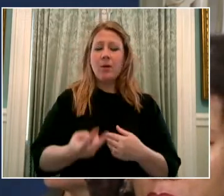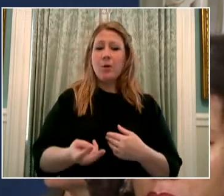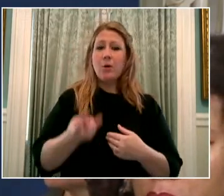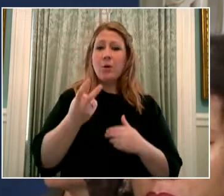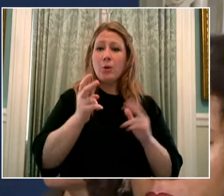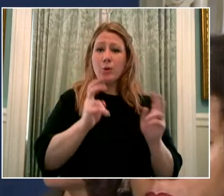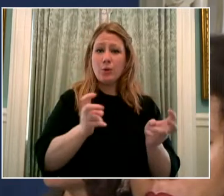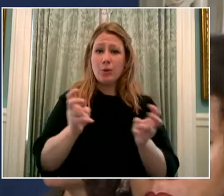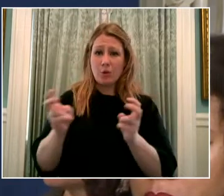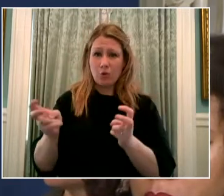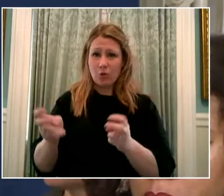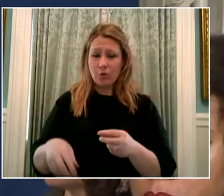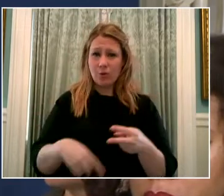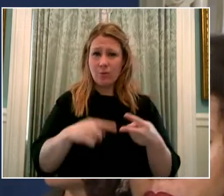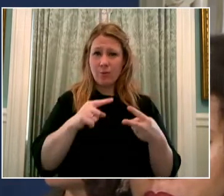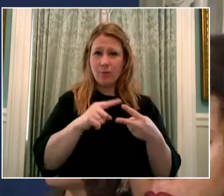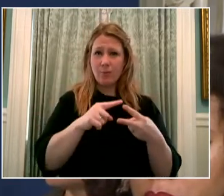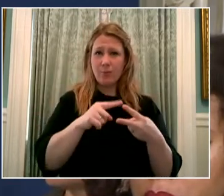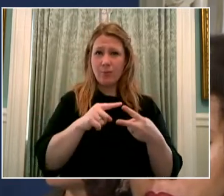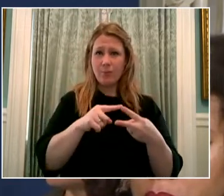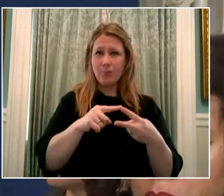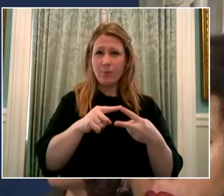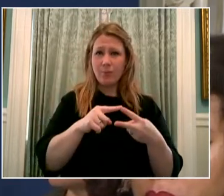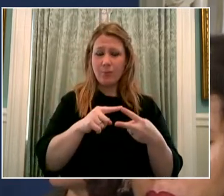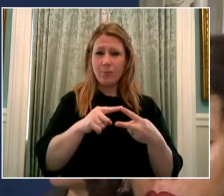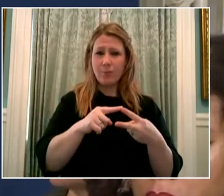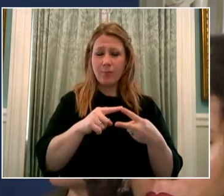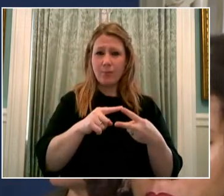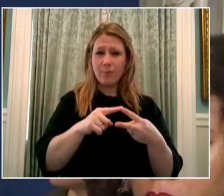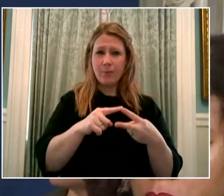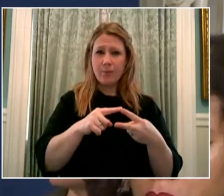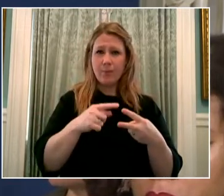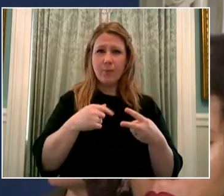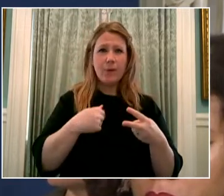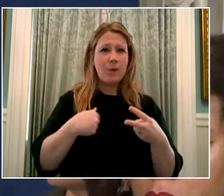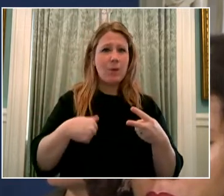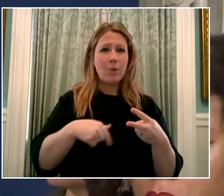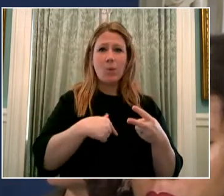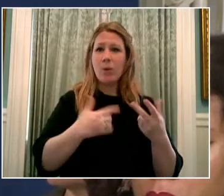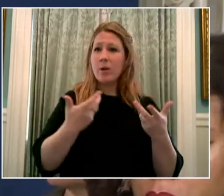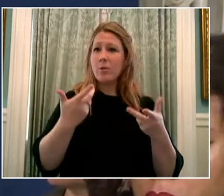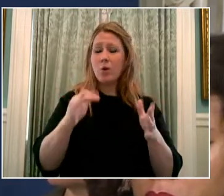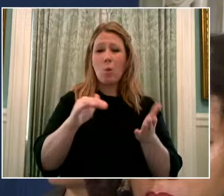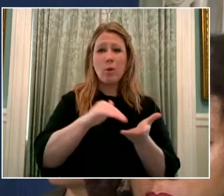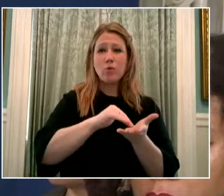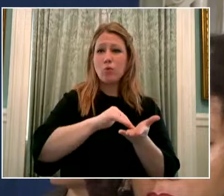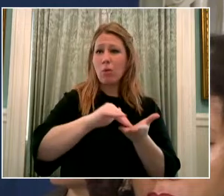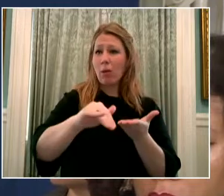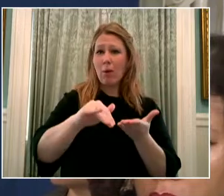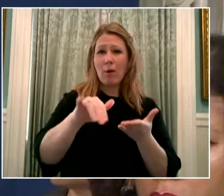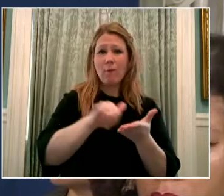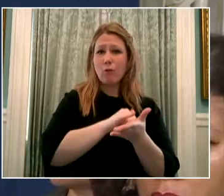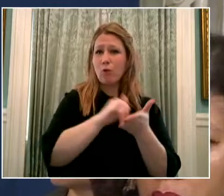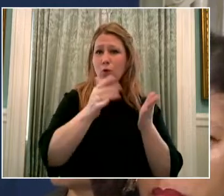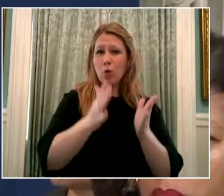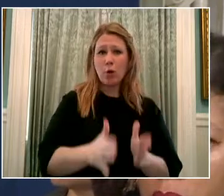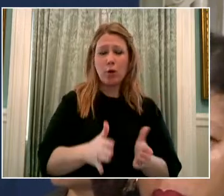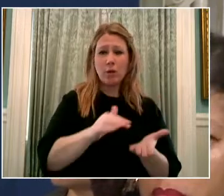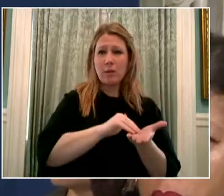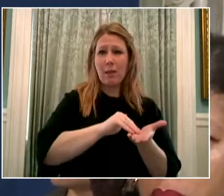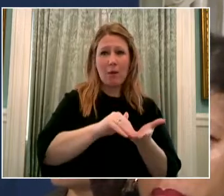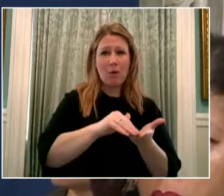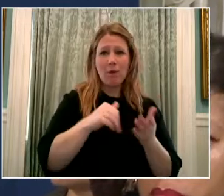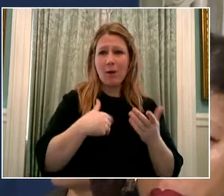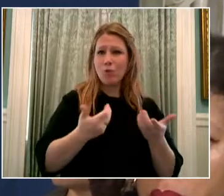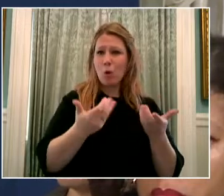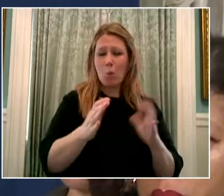number one, we don't want to be in a position to have to lay off New Yorkers because that only aggravates the